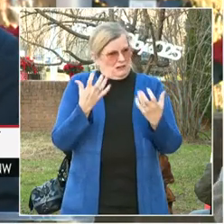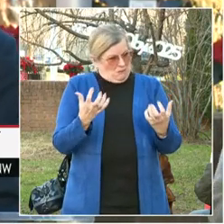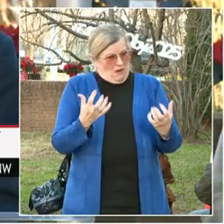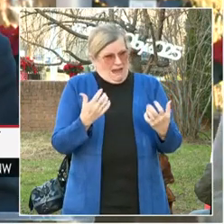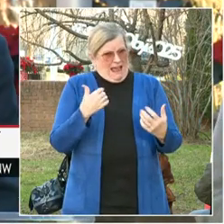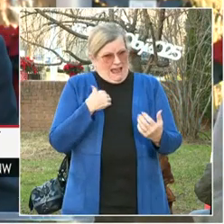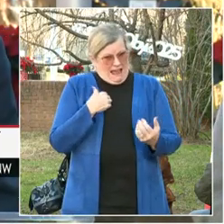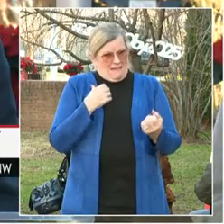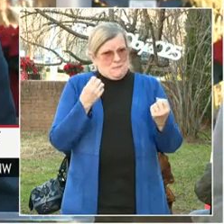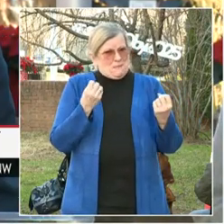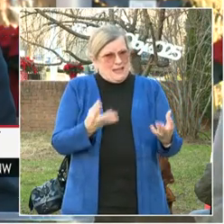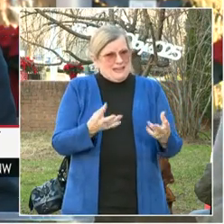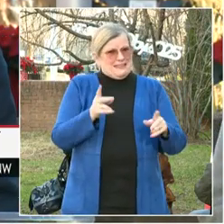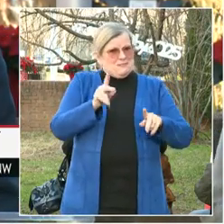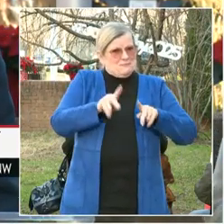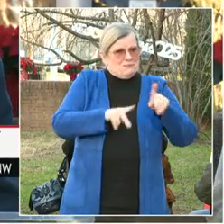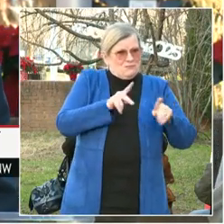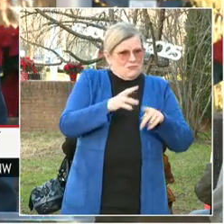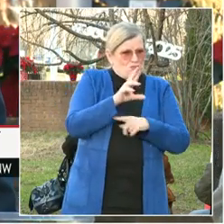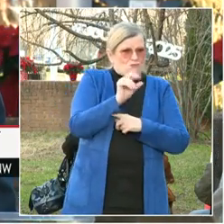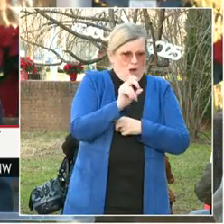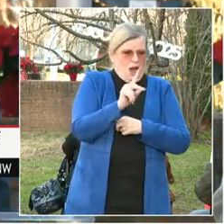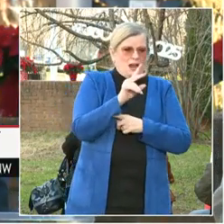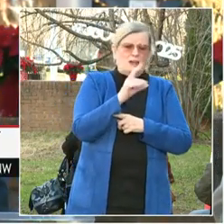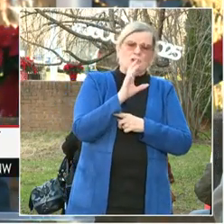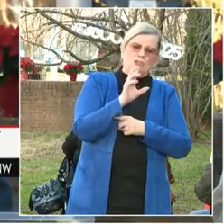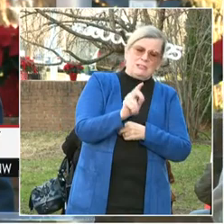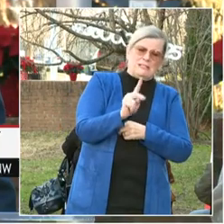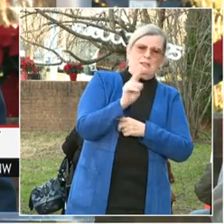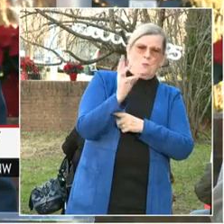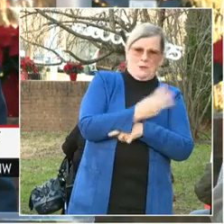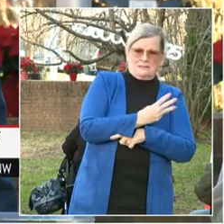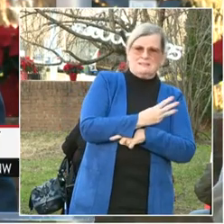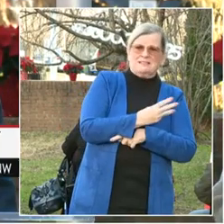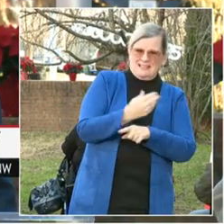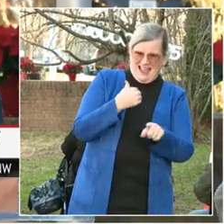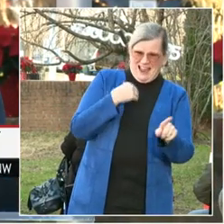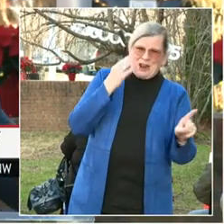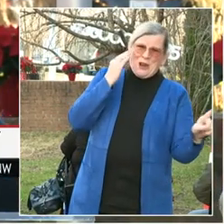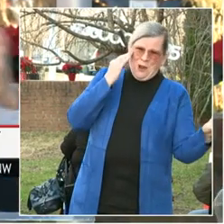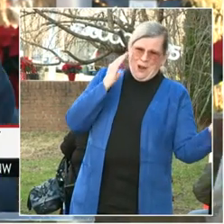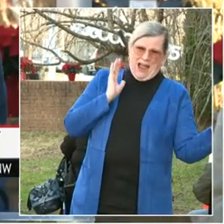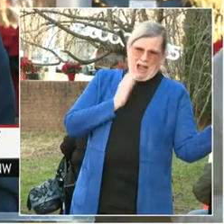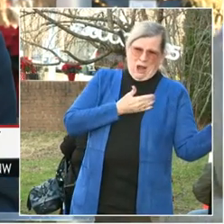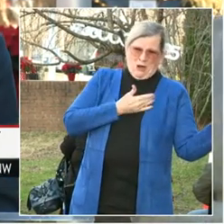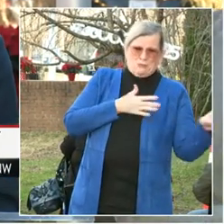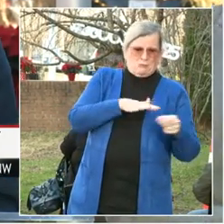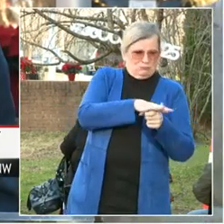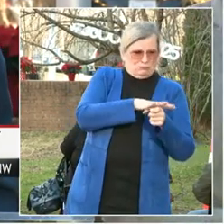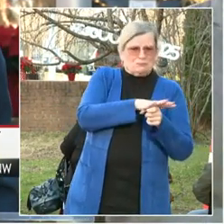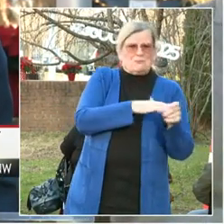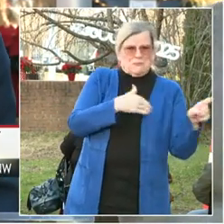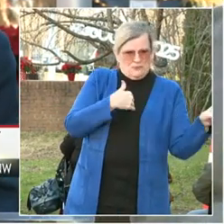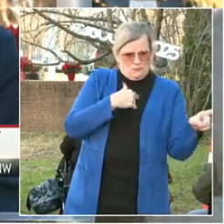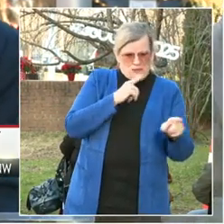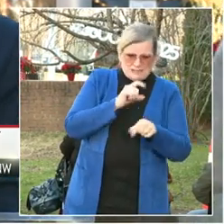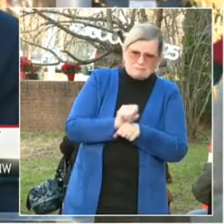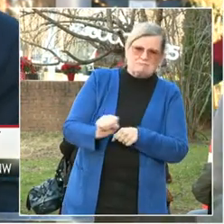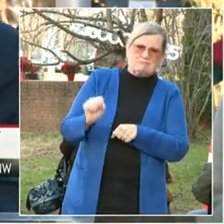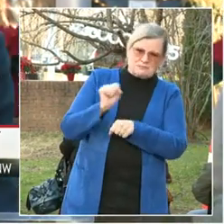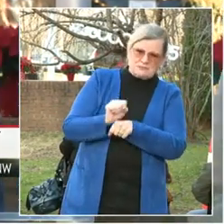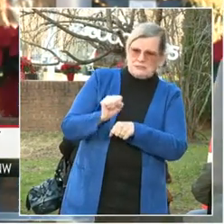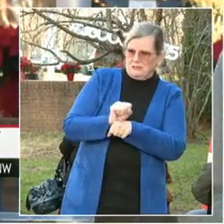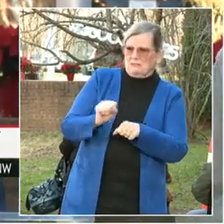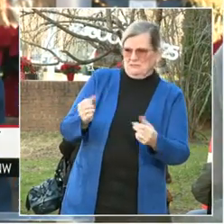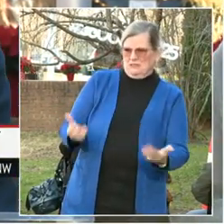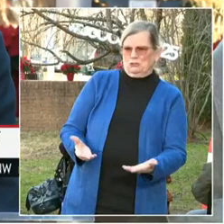know that my team and others have spent even more time working with residents and leaders in Rock Creek West, including Commissioner Speck. As the mayor and